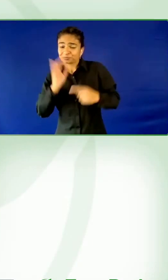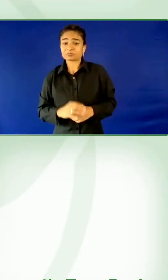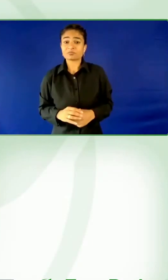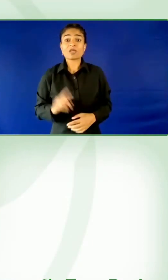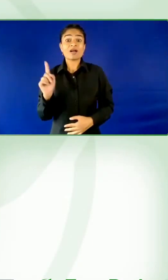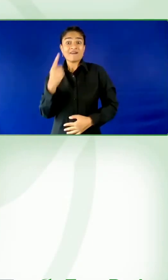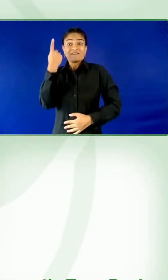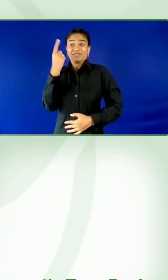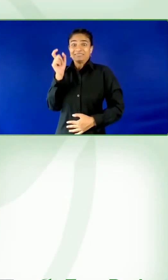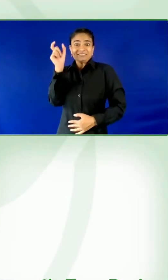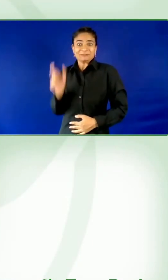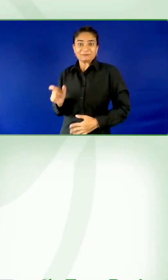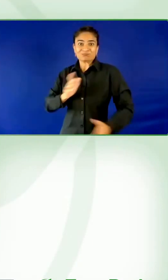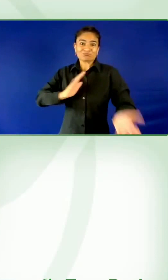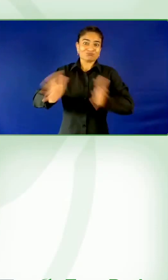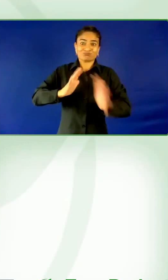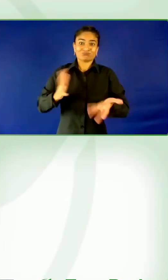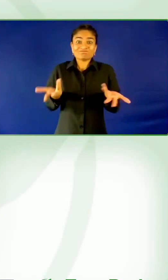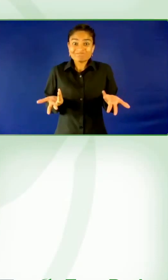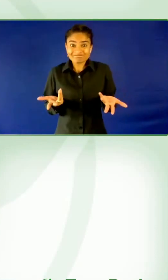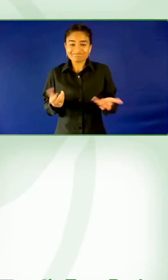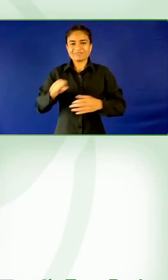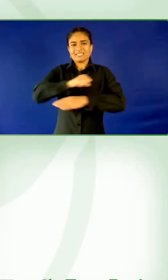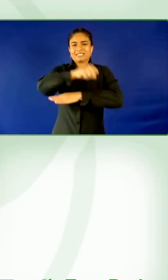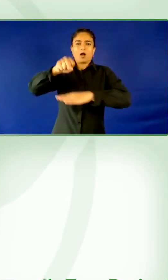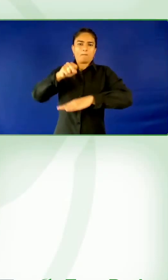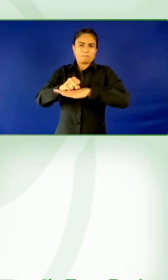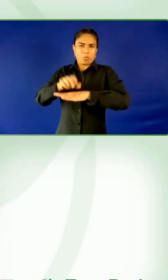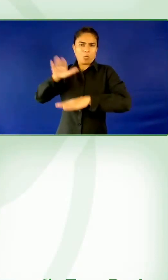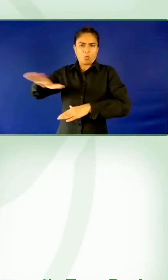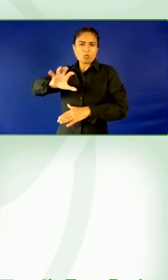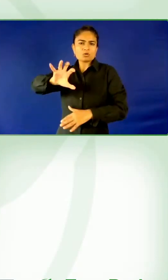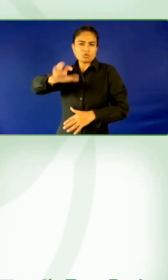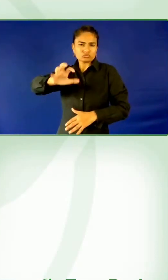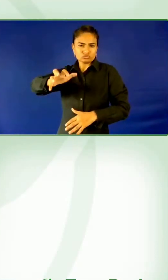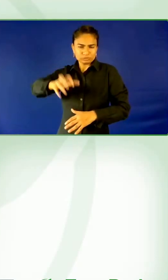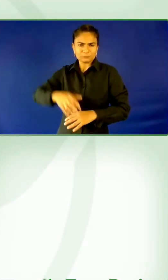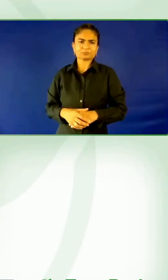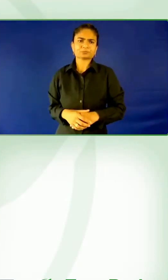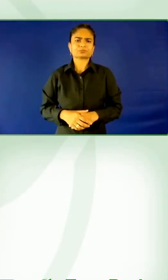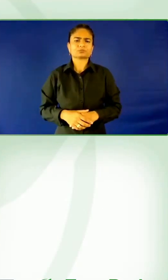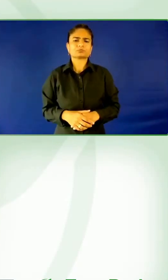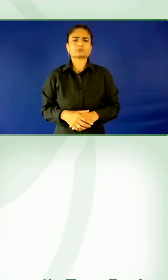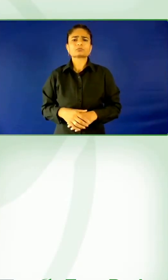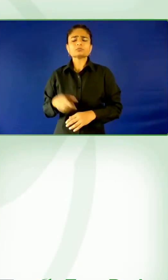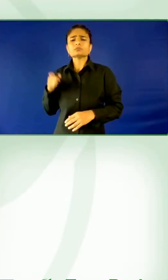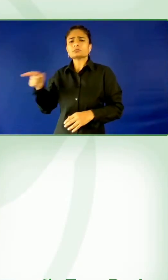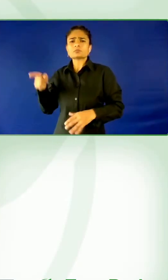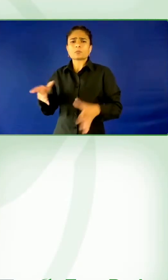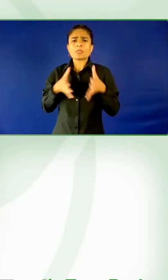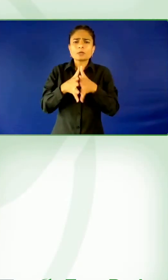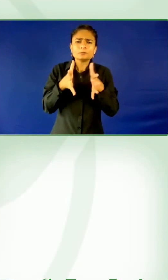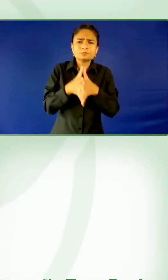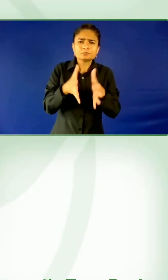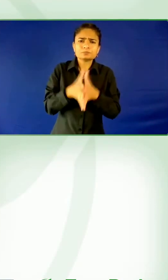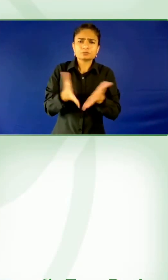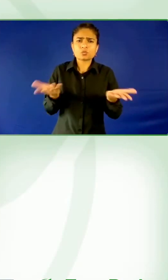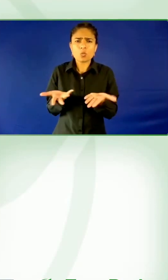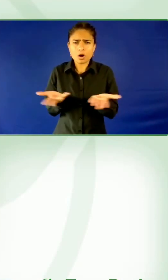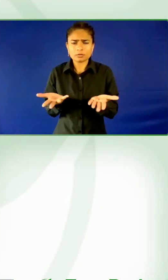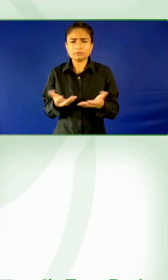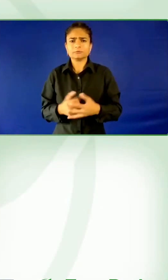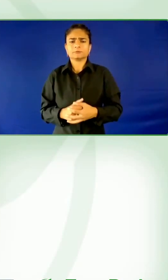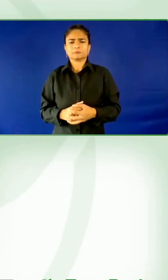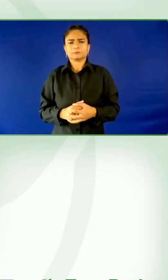Disabled People's Association. I would like to turn the microphone over to Marissa, who's joining us in